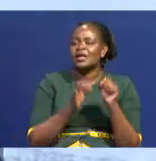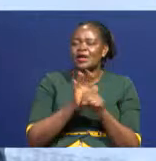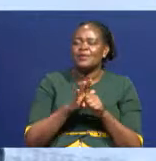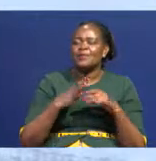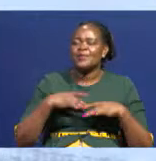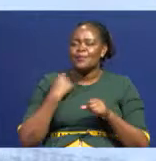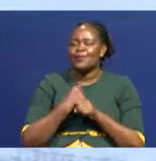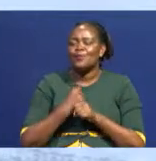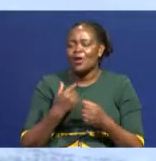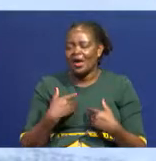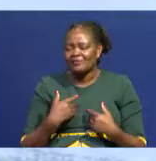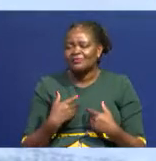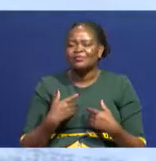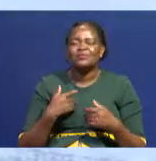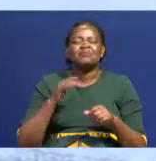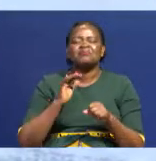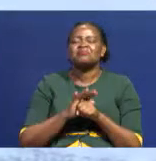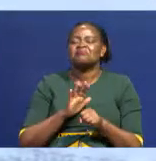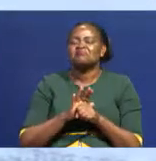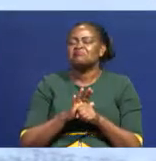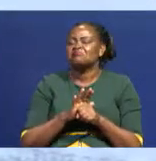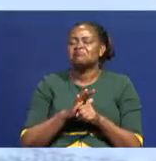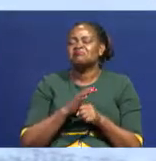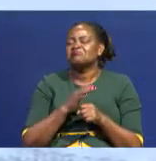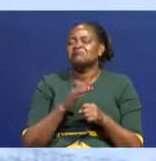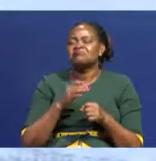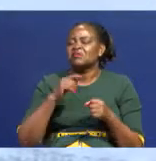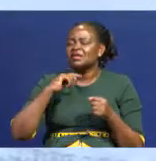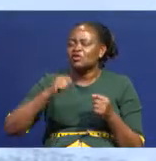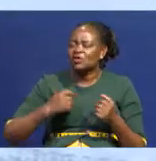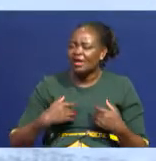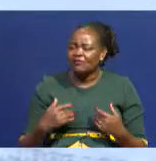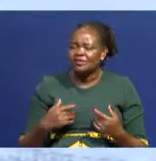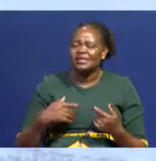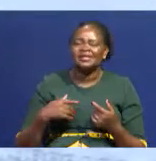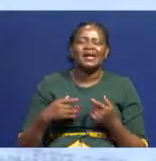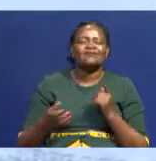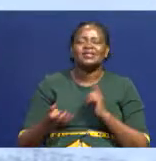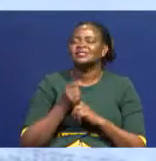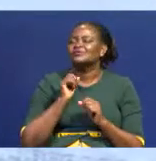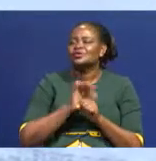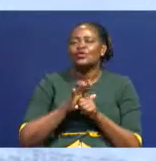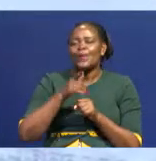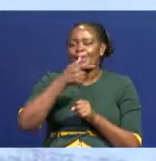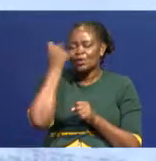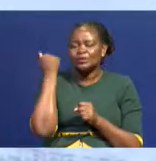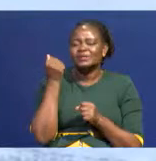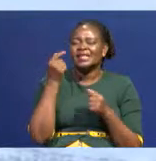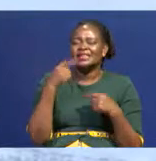wanafanya kazi. Leo they are industrialized. They have made progress. It